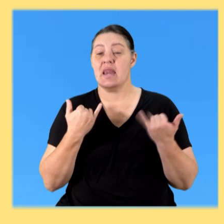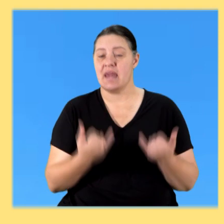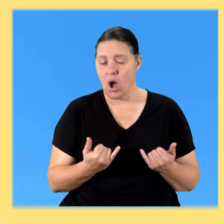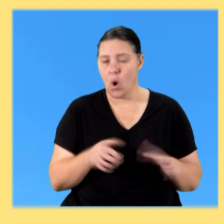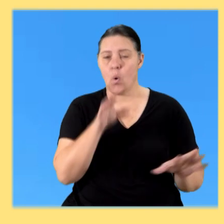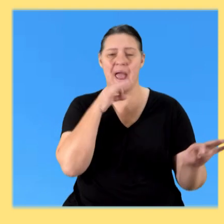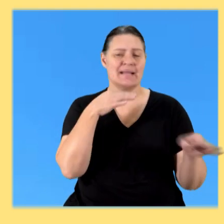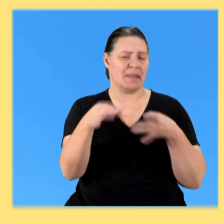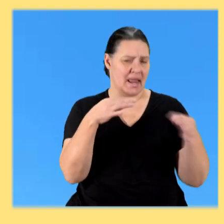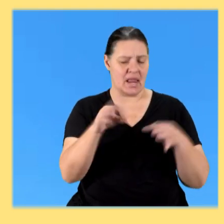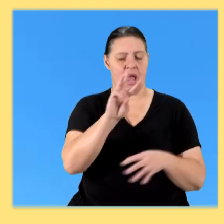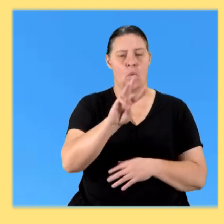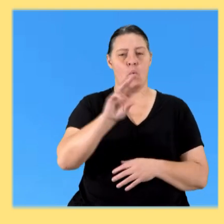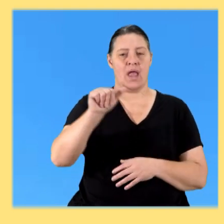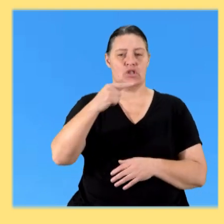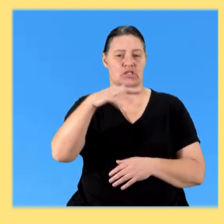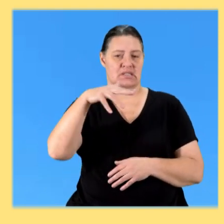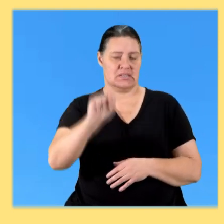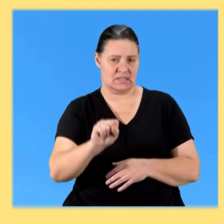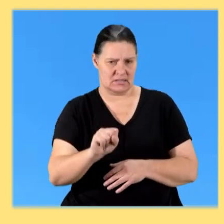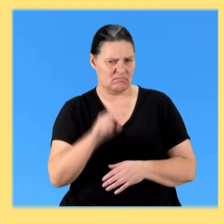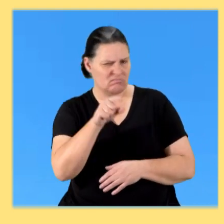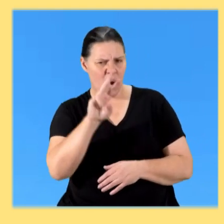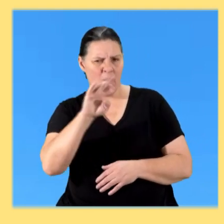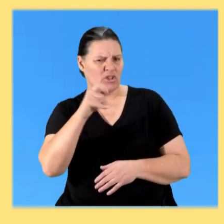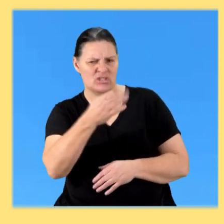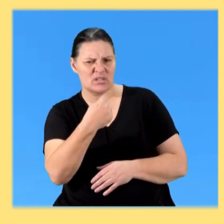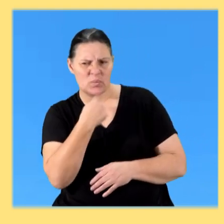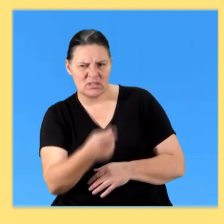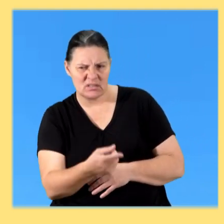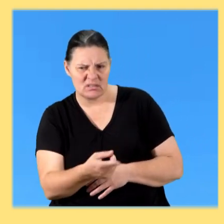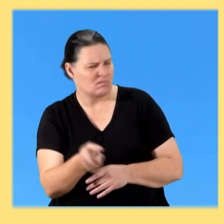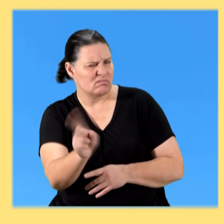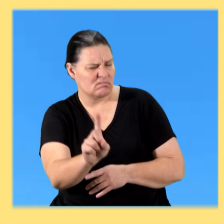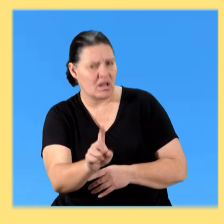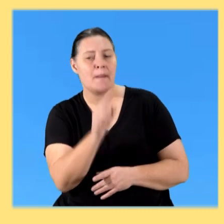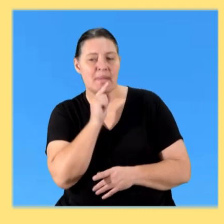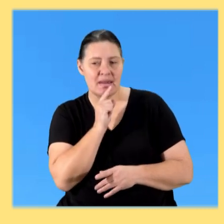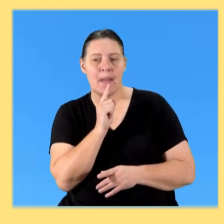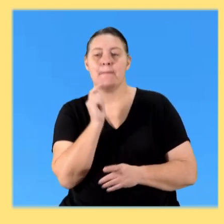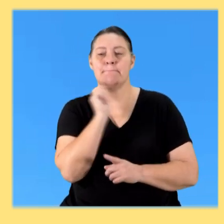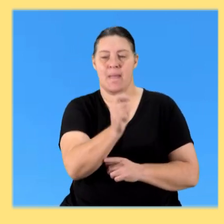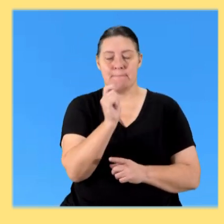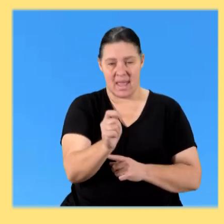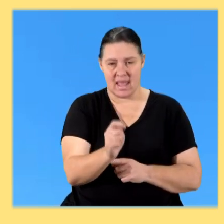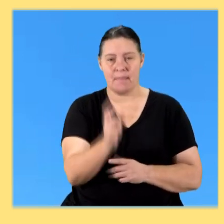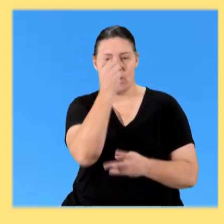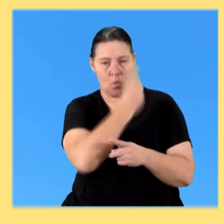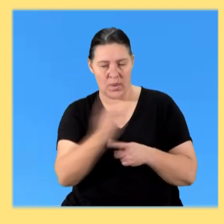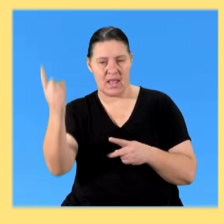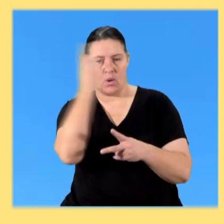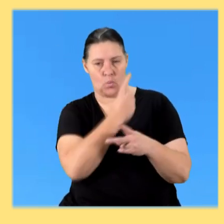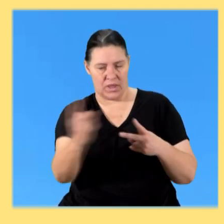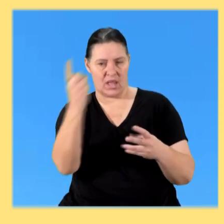We will now define wages. What are wages? This is remuneration paid to employees on